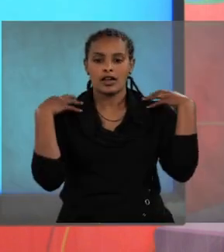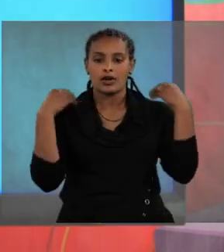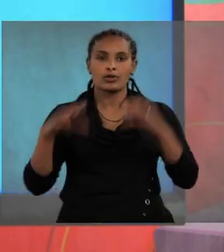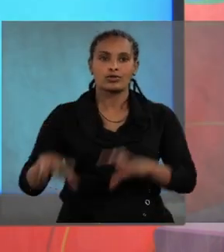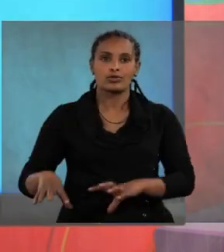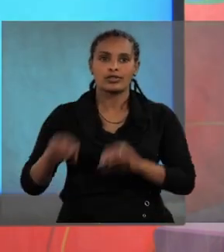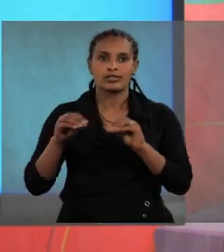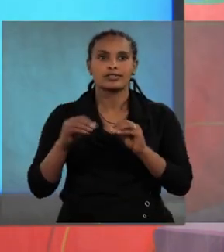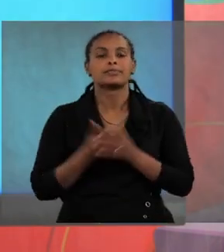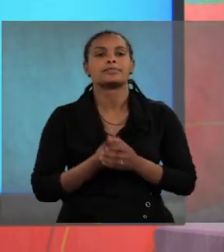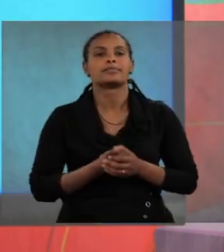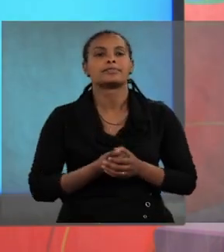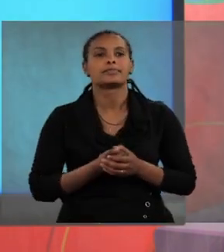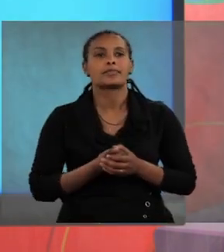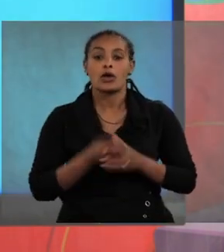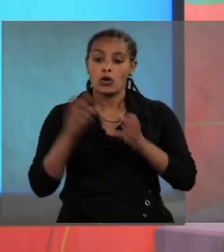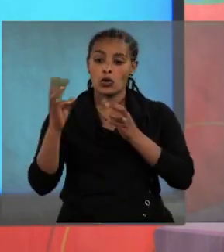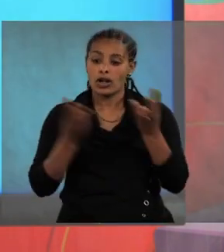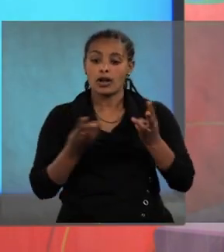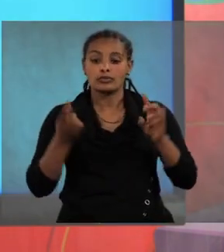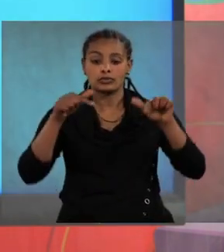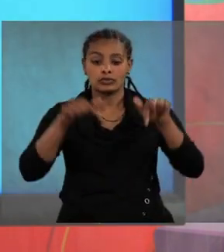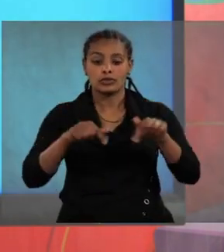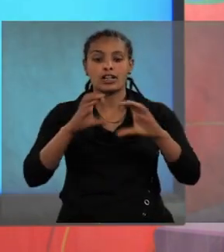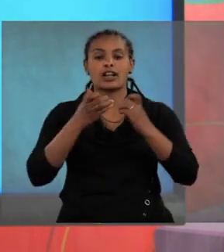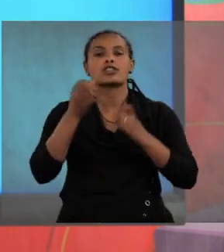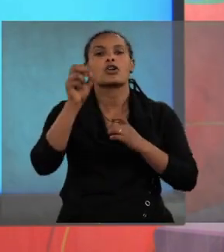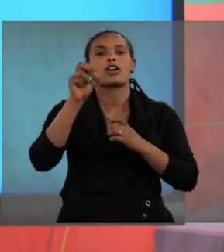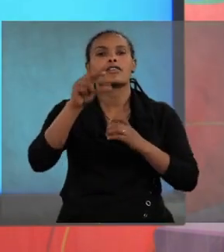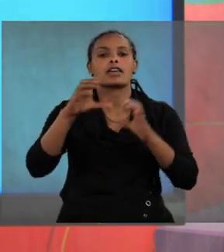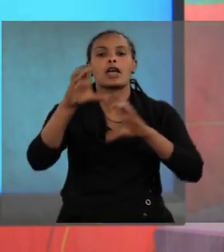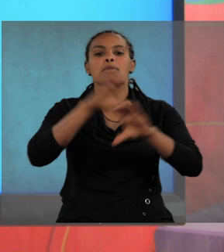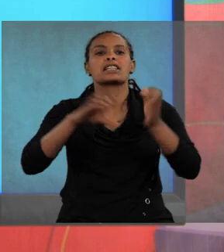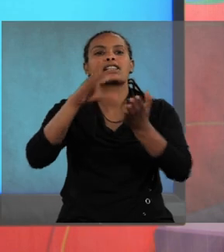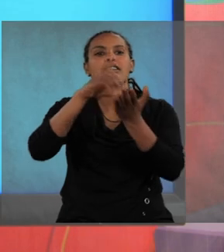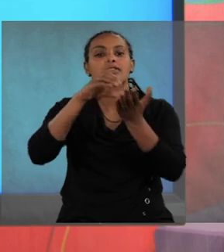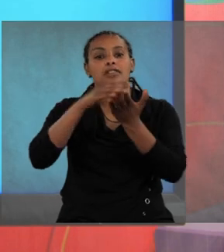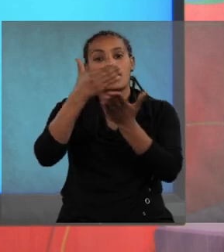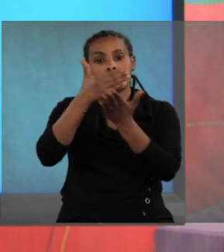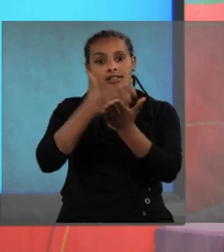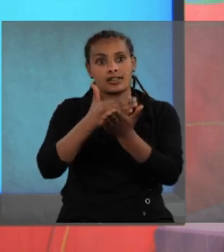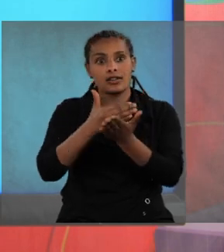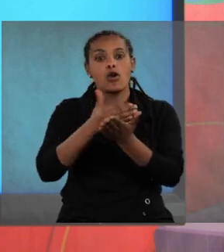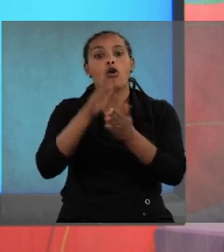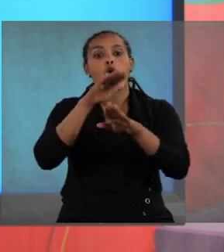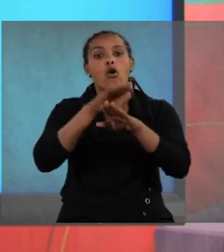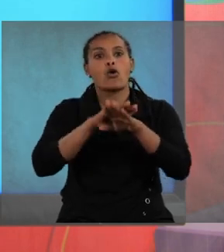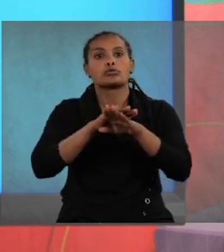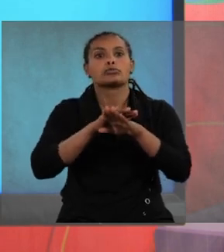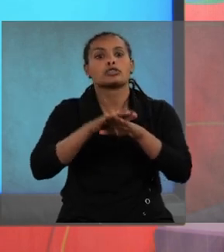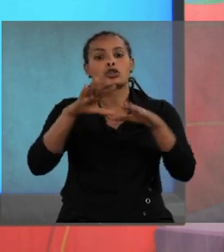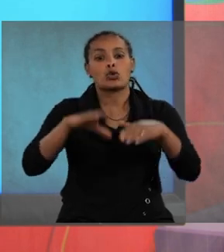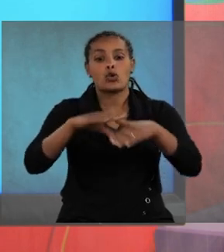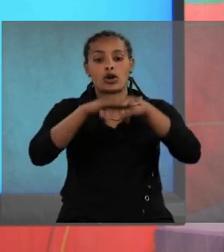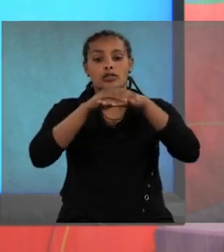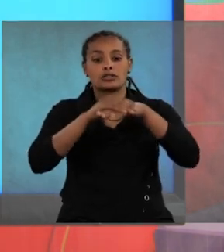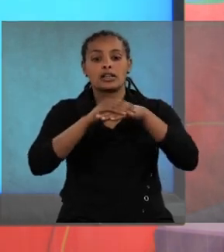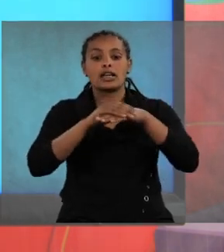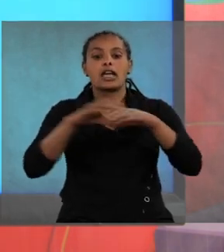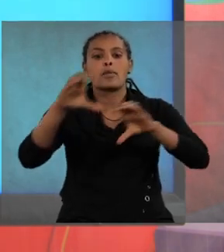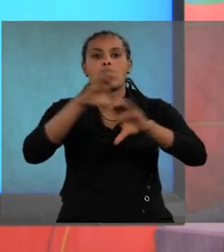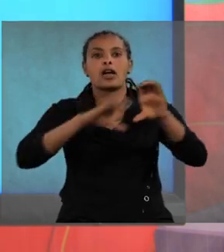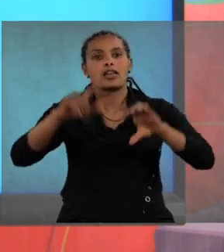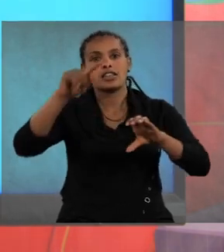Hello students, welcome to grade 12 chemistry revision lesson on introduction to